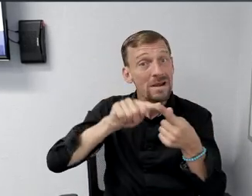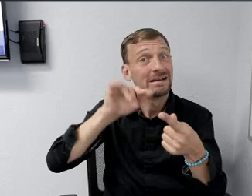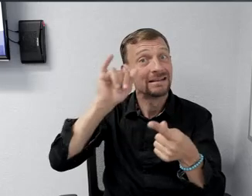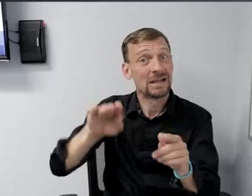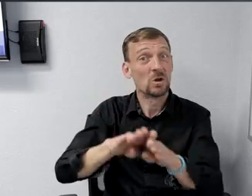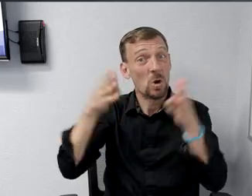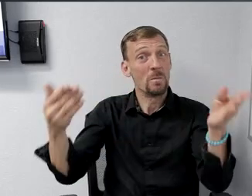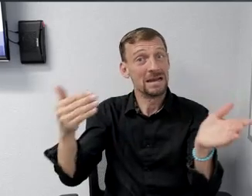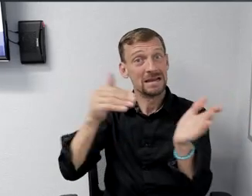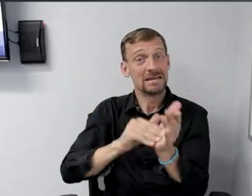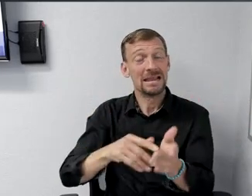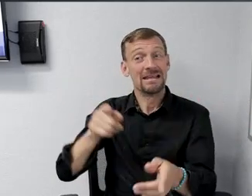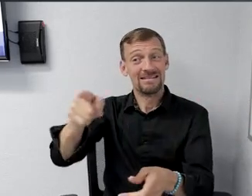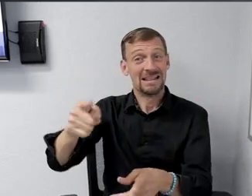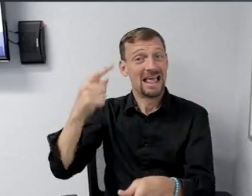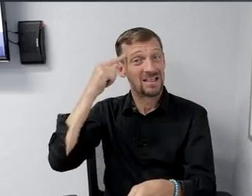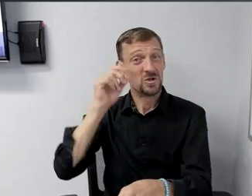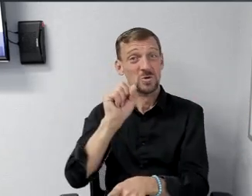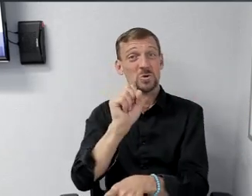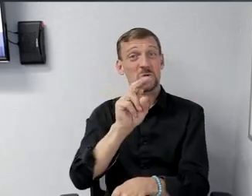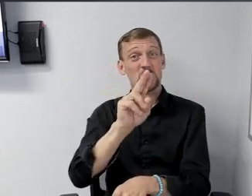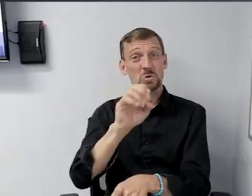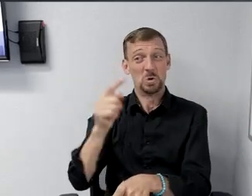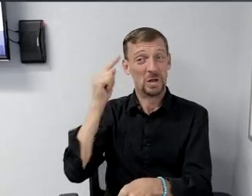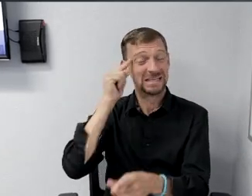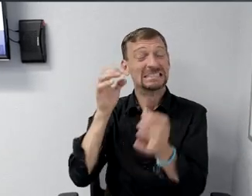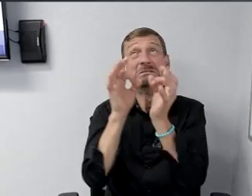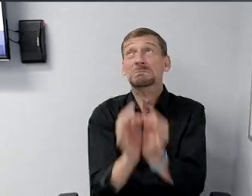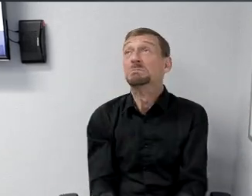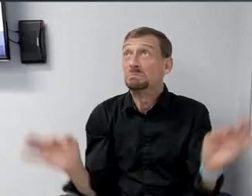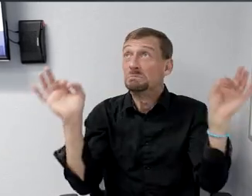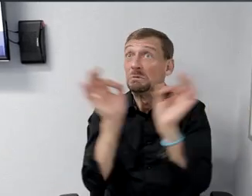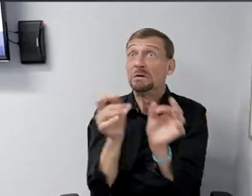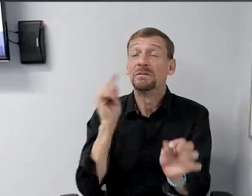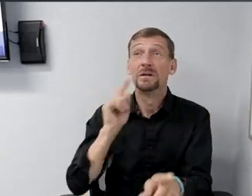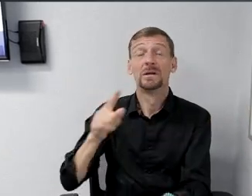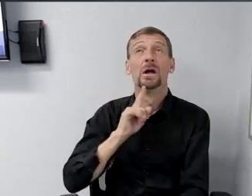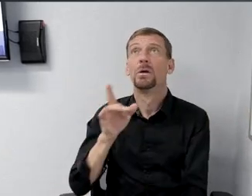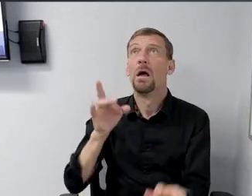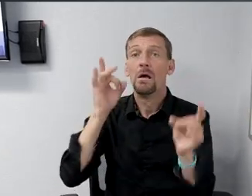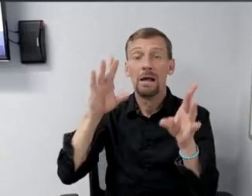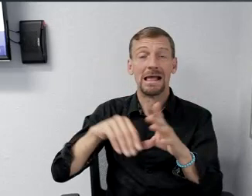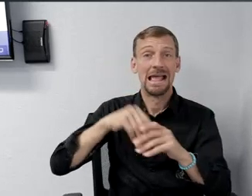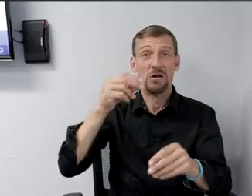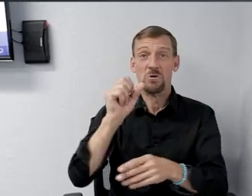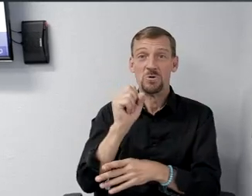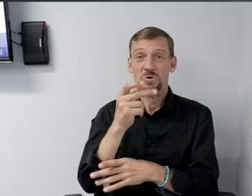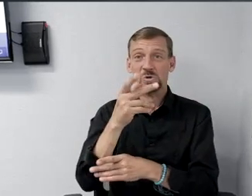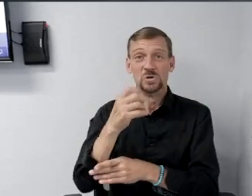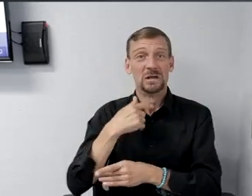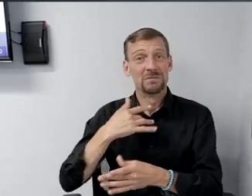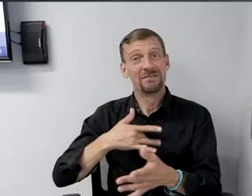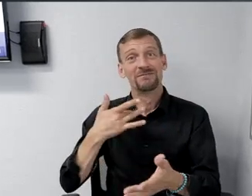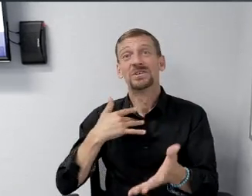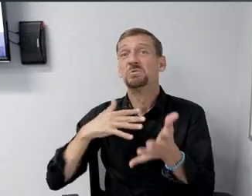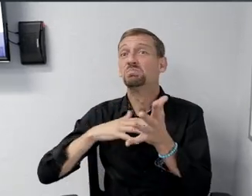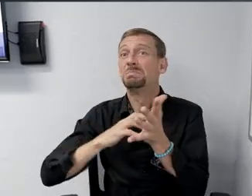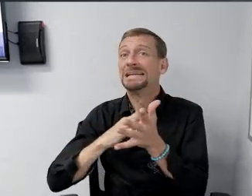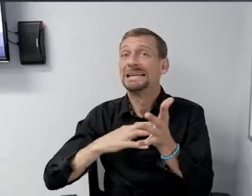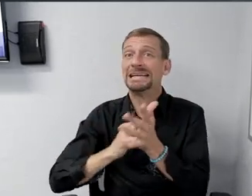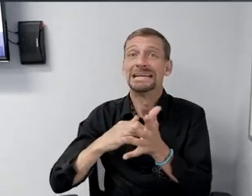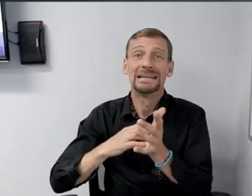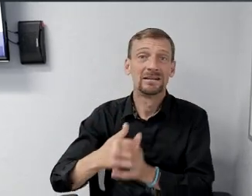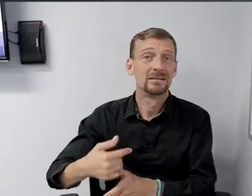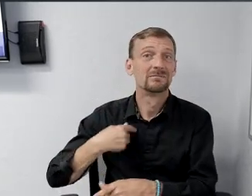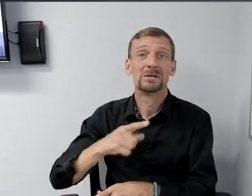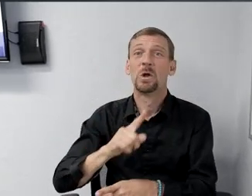her. I couldn't agree with her more. I feel so horribly out of shape right now. Yes, I'm an avid fan of the